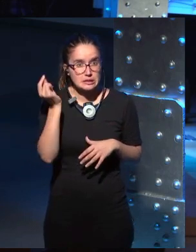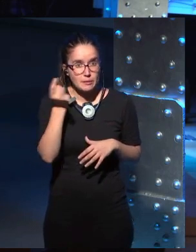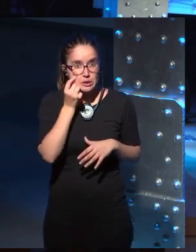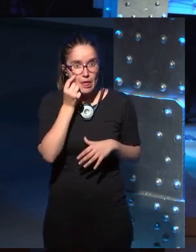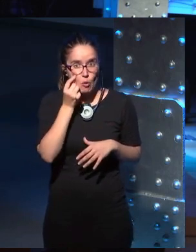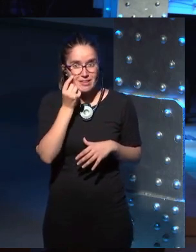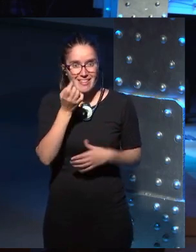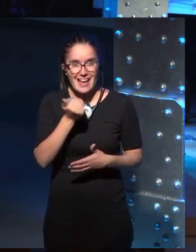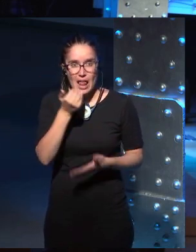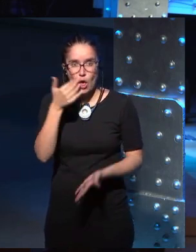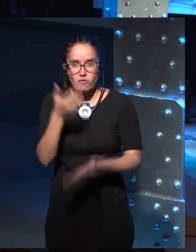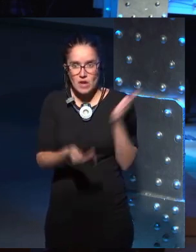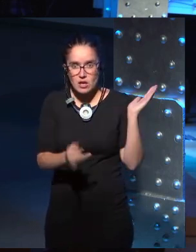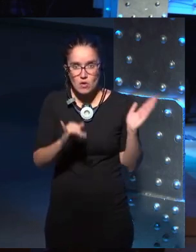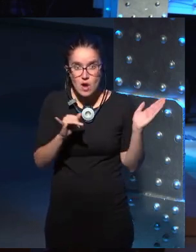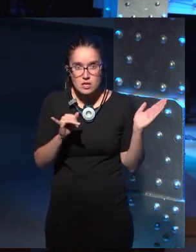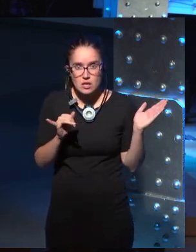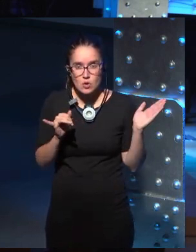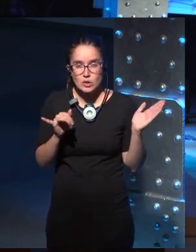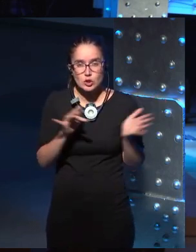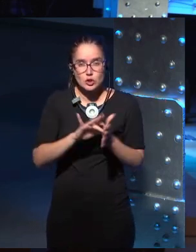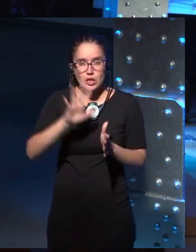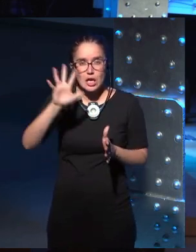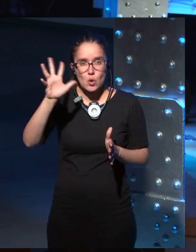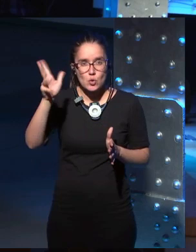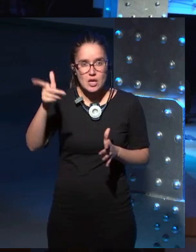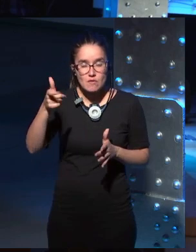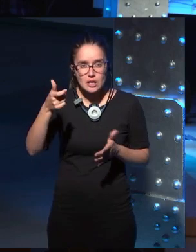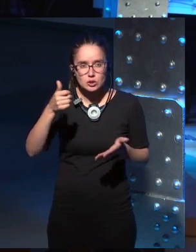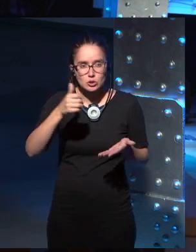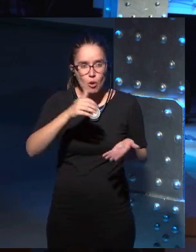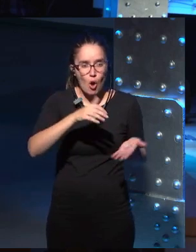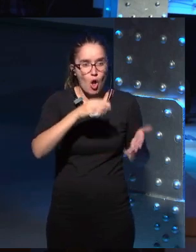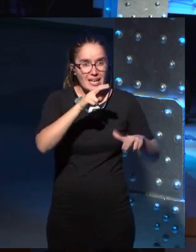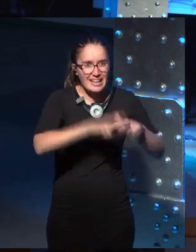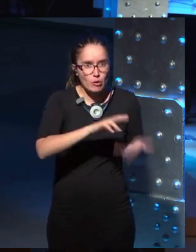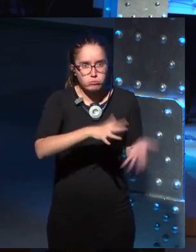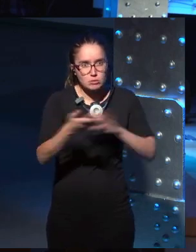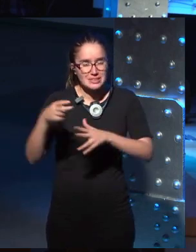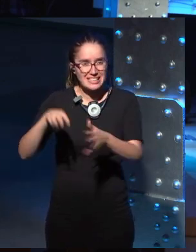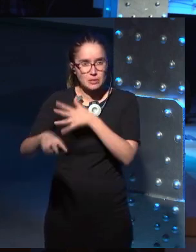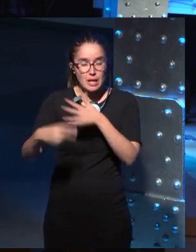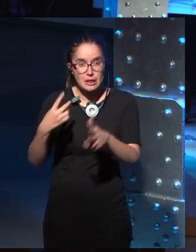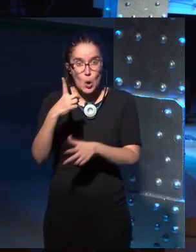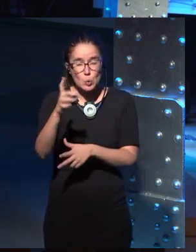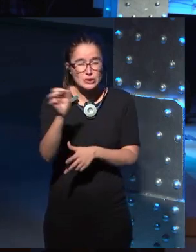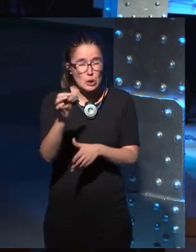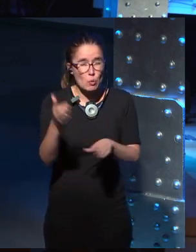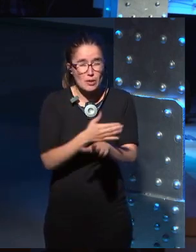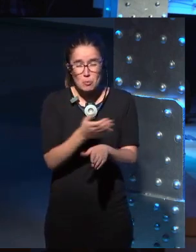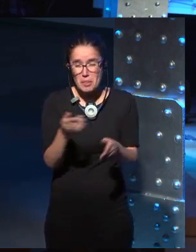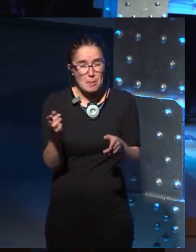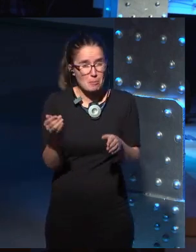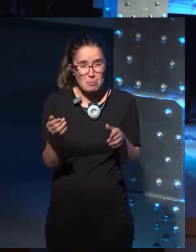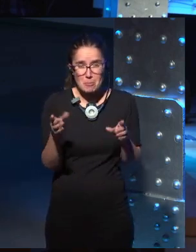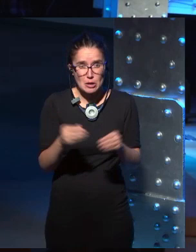here? When the universe became transparent, a second before, or even less than that, it was not